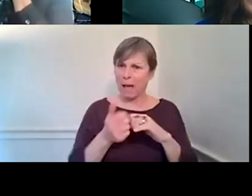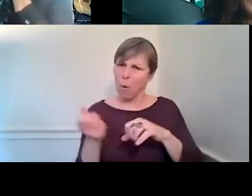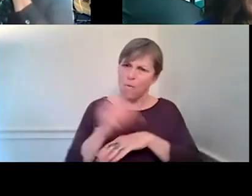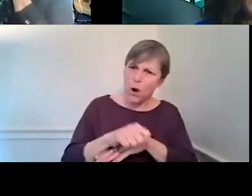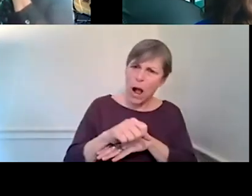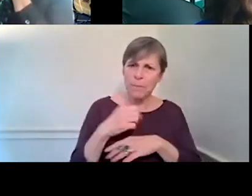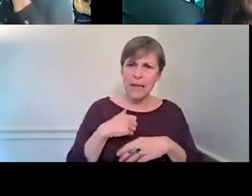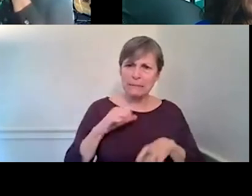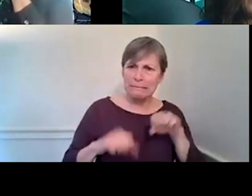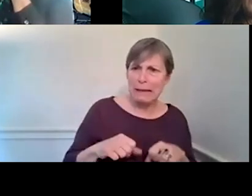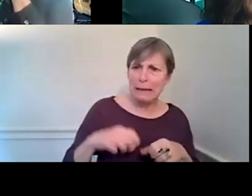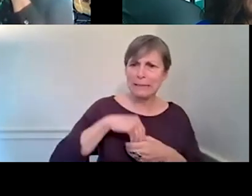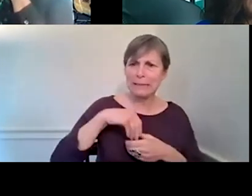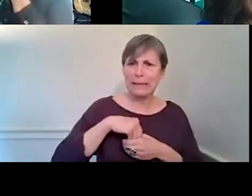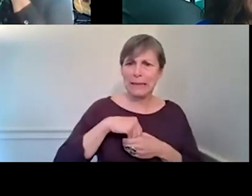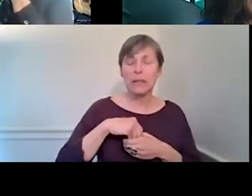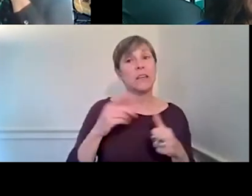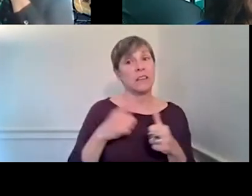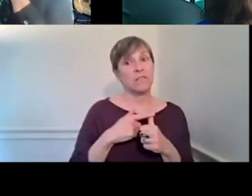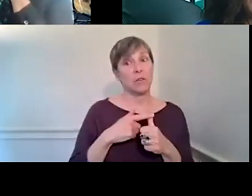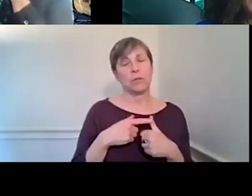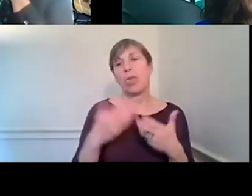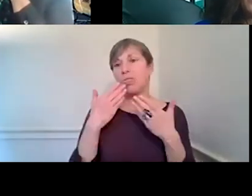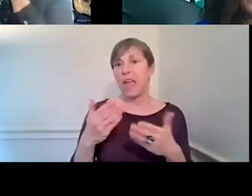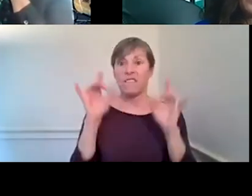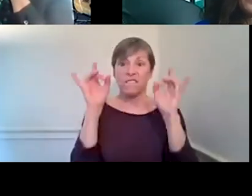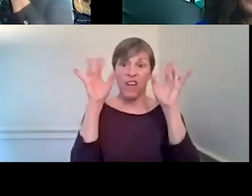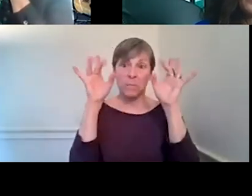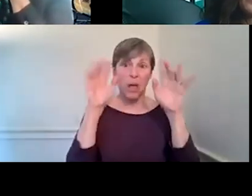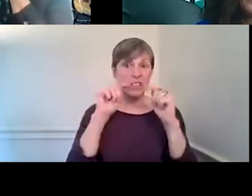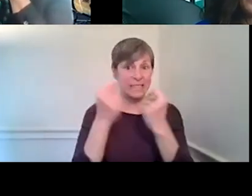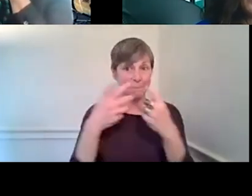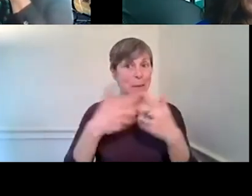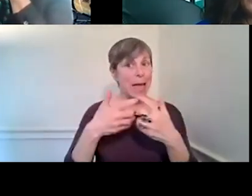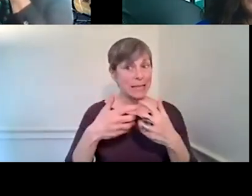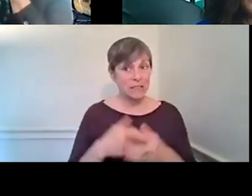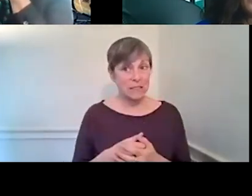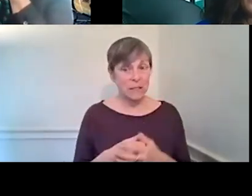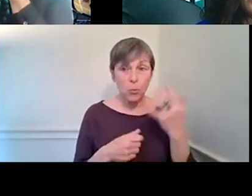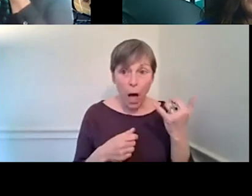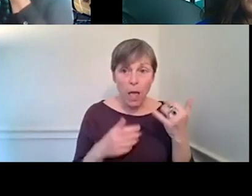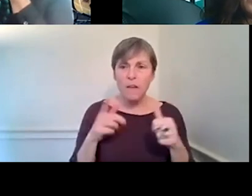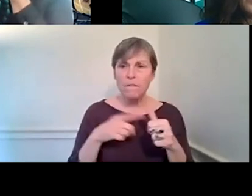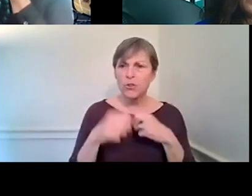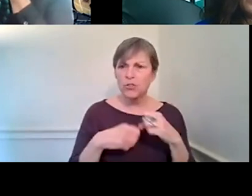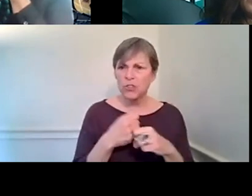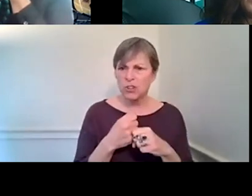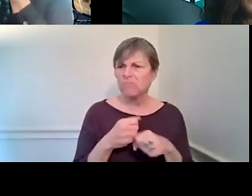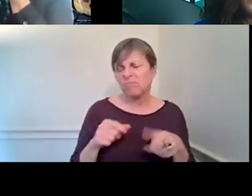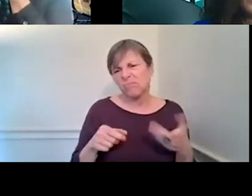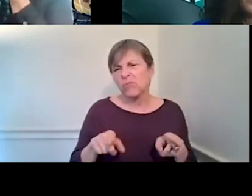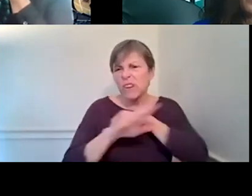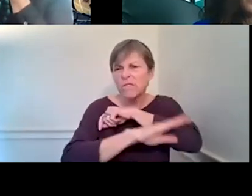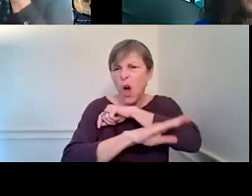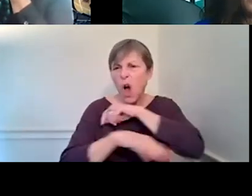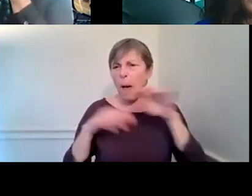So first and foremost, I have a lot to thank for my volleyball teammates. Because my first year playing here in the fall,